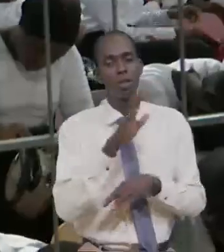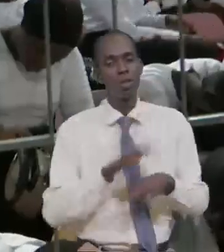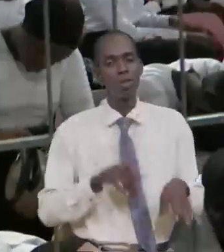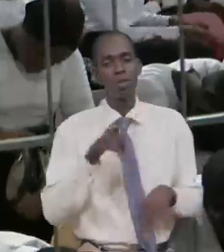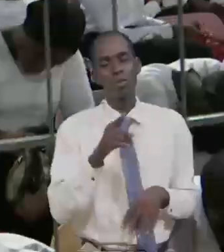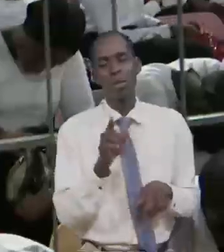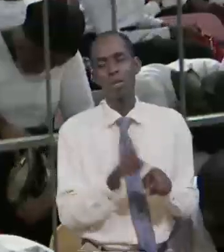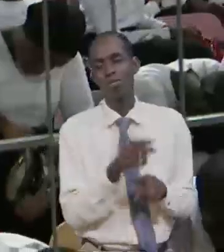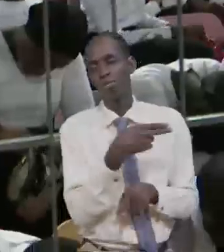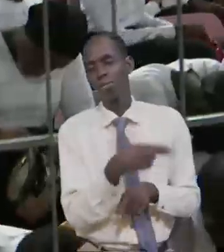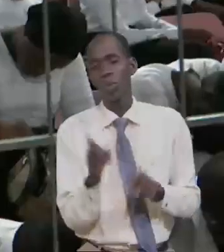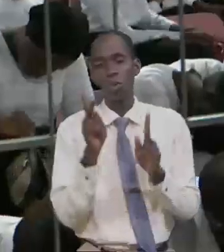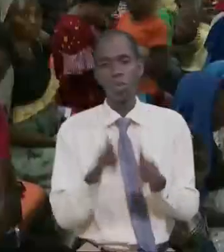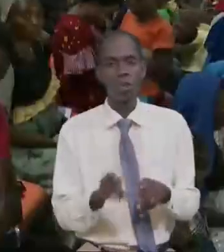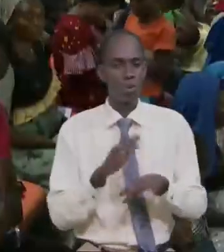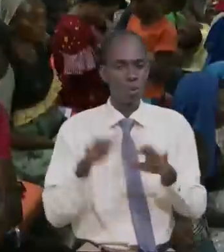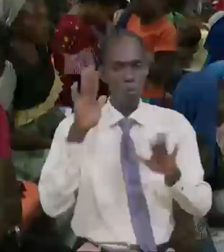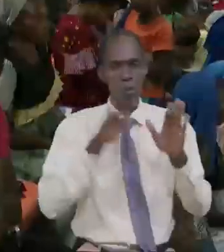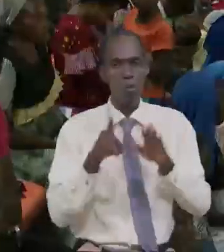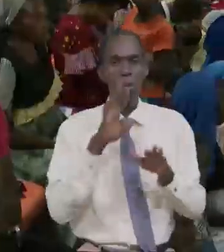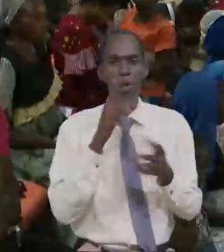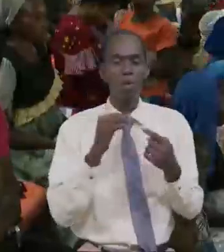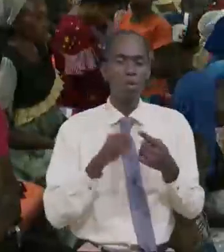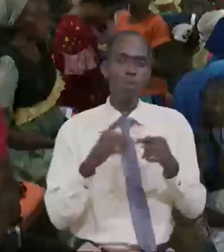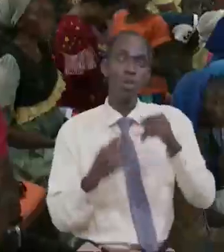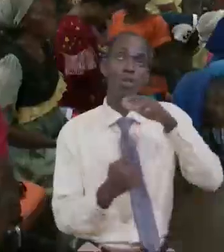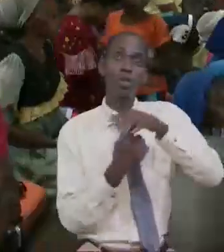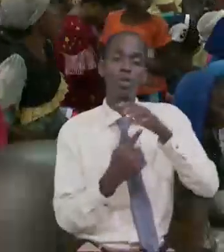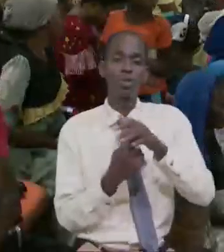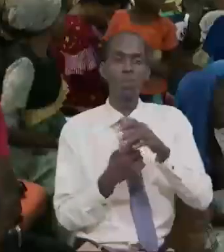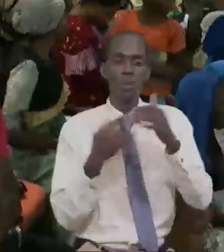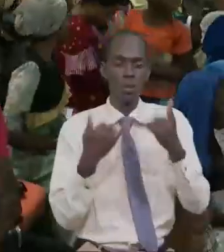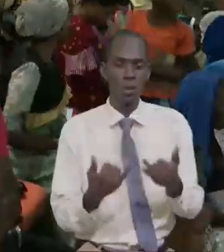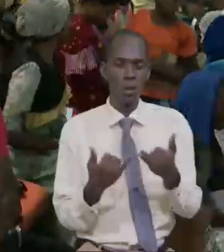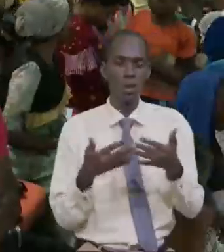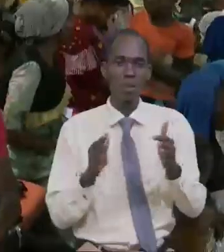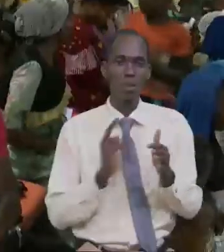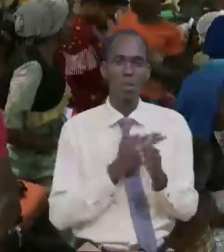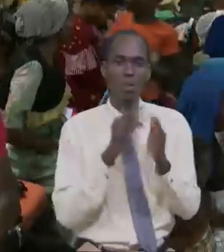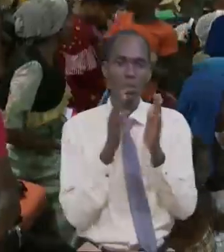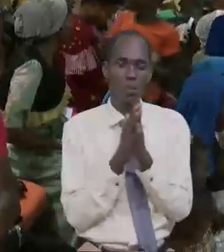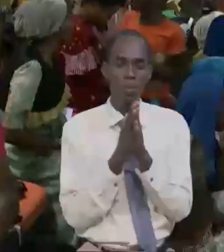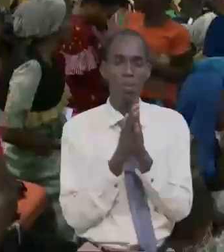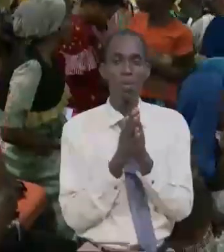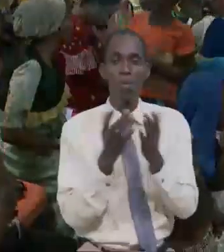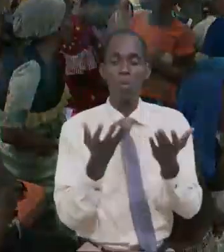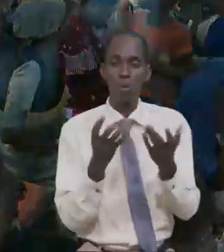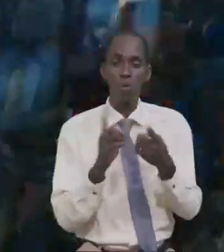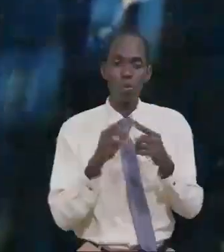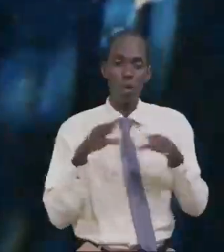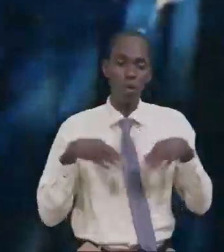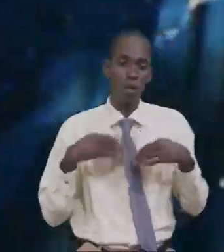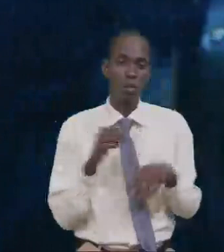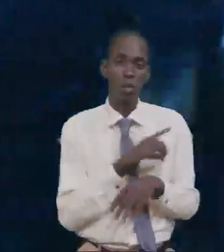to erase the past. You want the Lord to forgive the past. You want the Lord to change the past. You want a